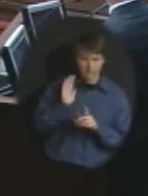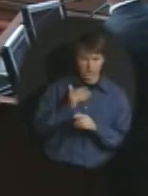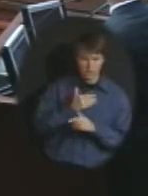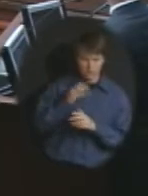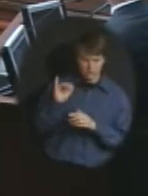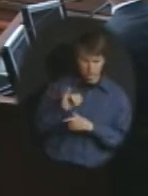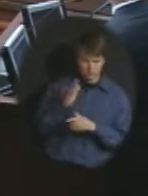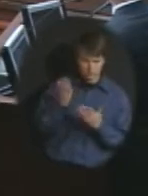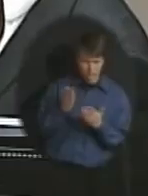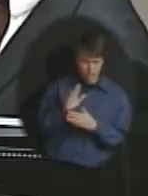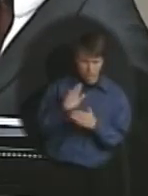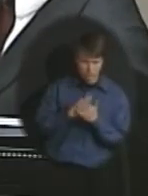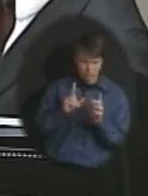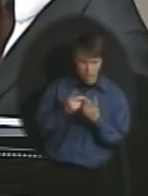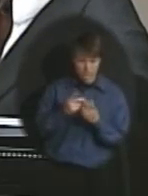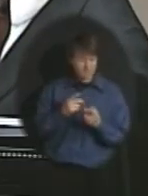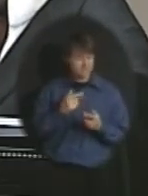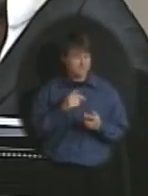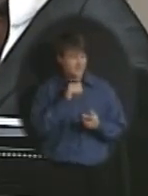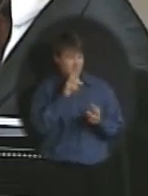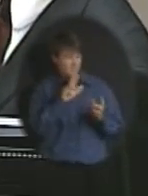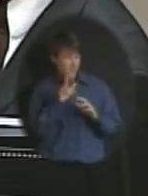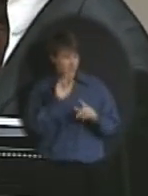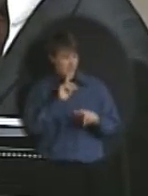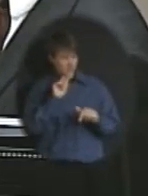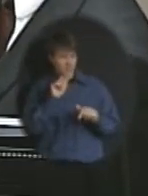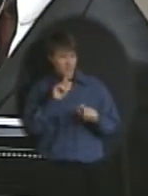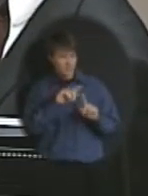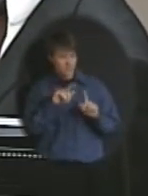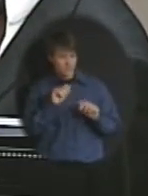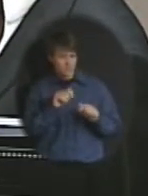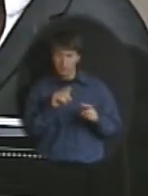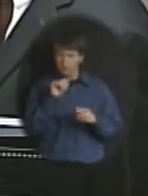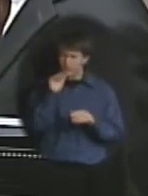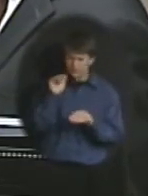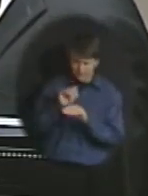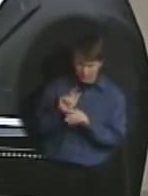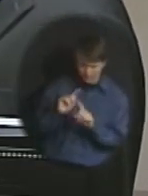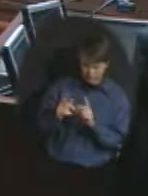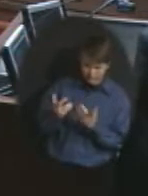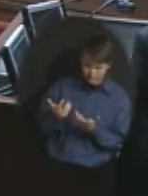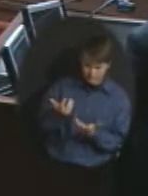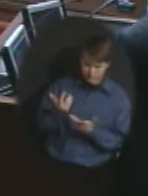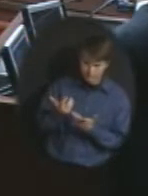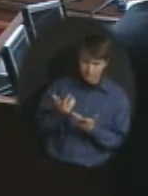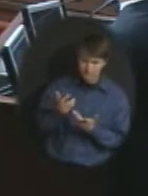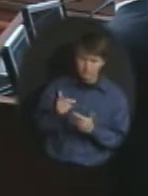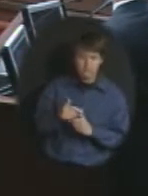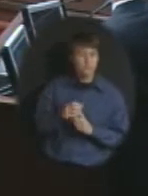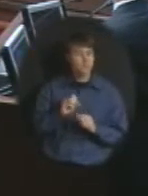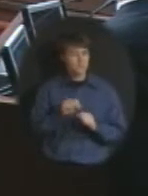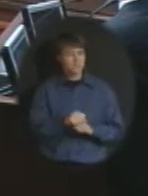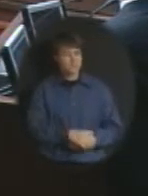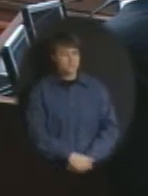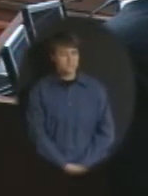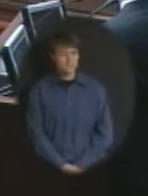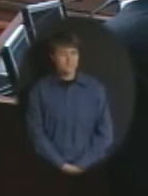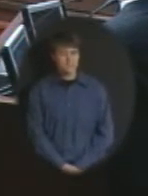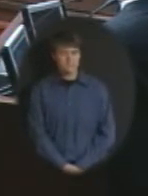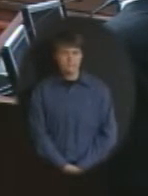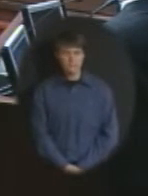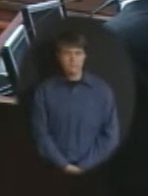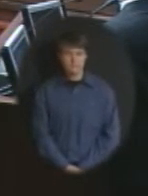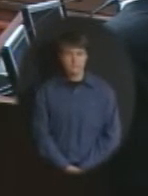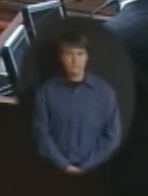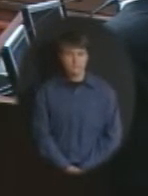I am not prepared to answer that, but I could. Not tonight, I'm saying Yes. when we move on this, okay. So